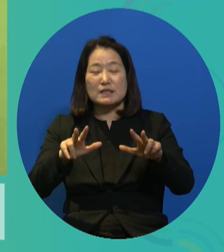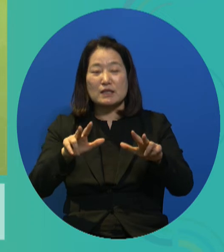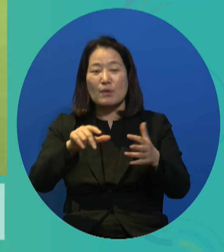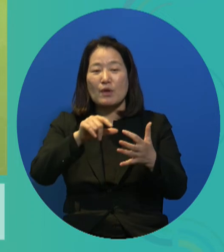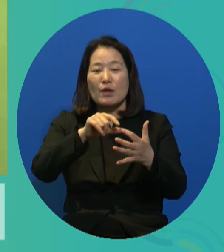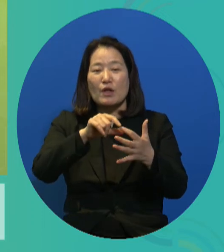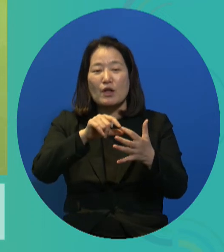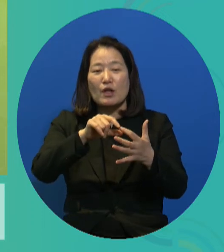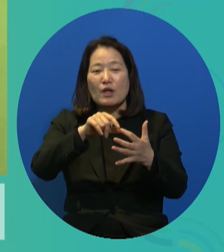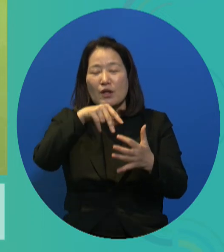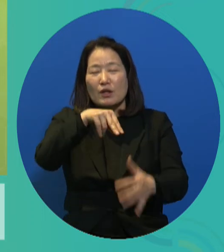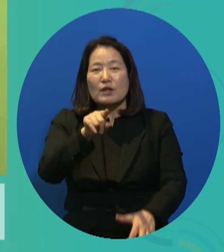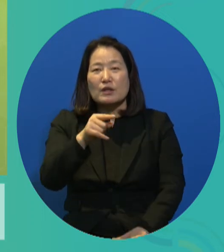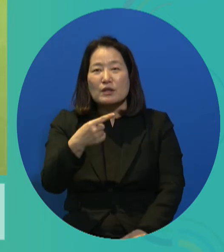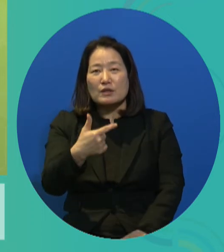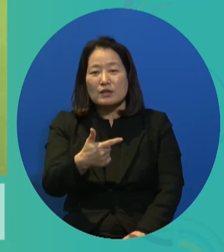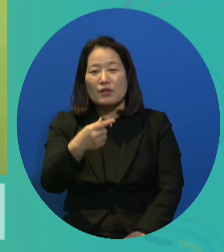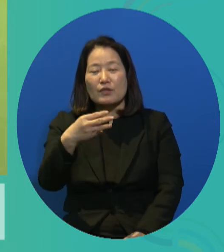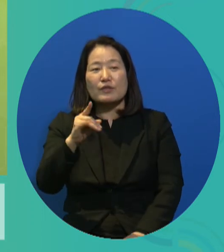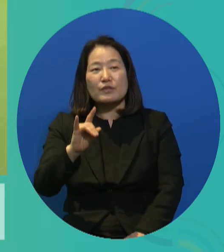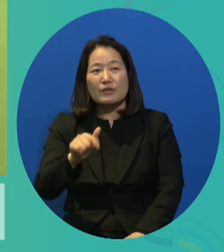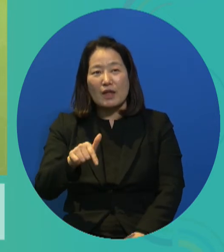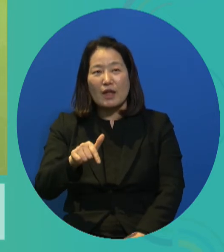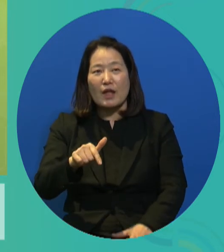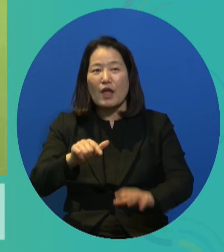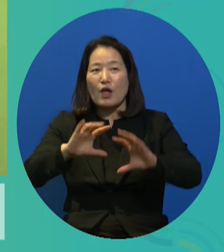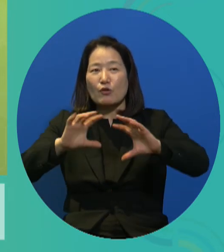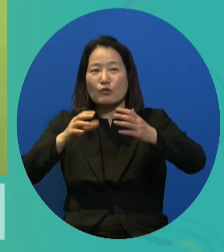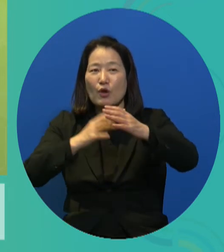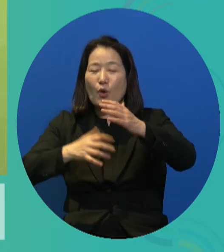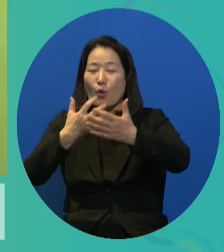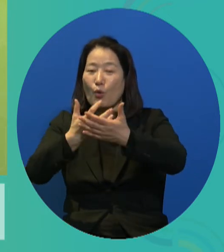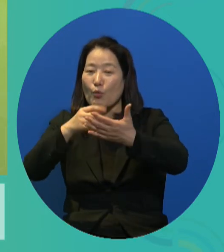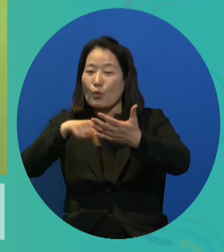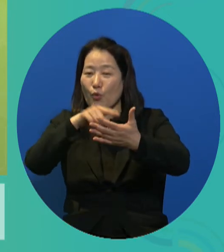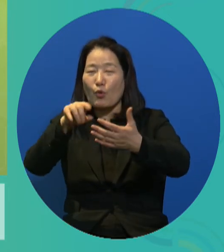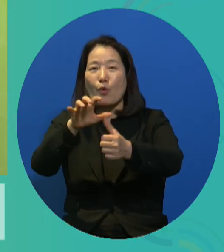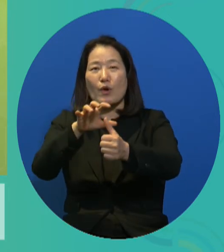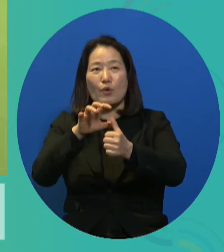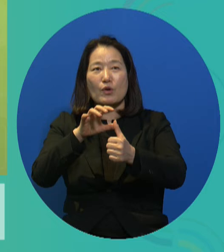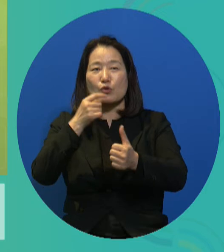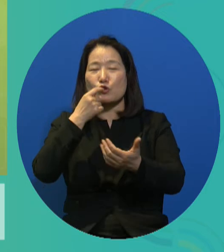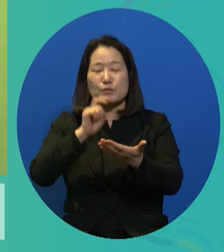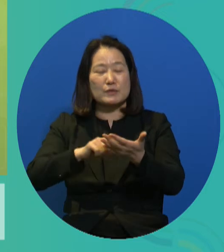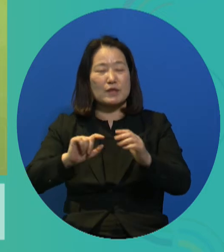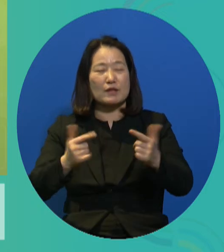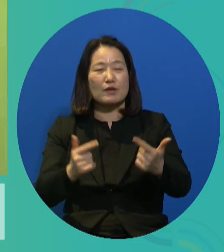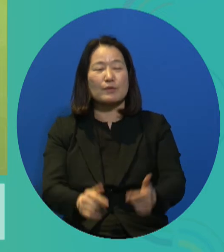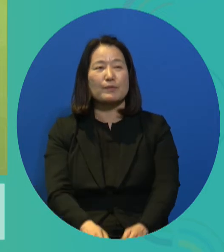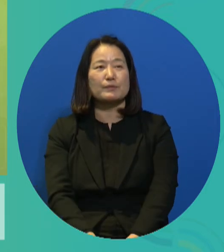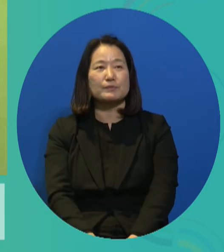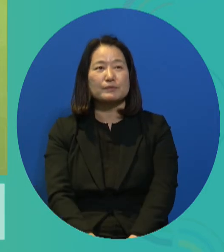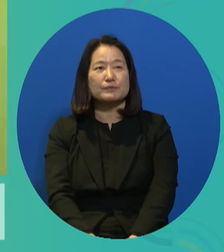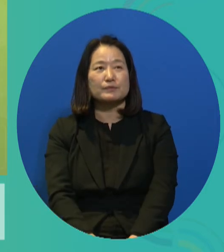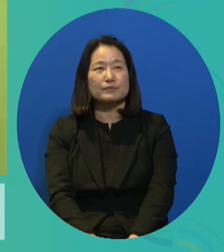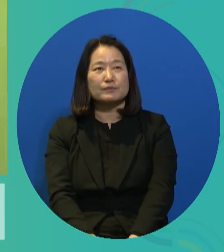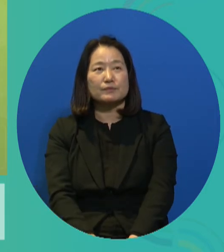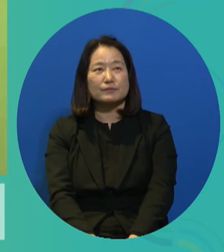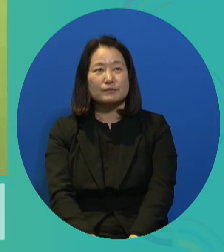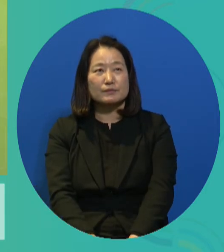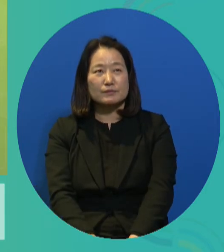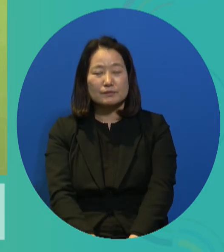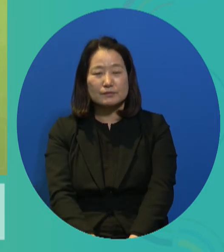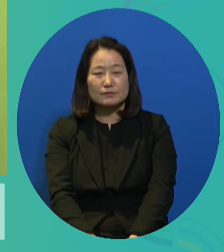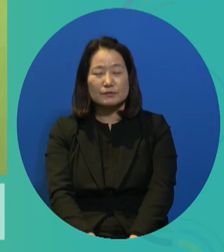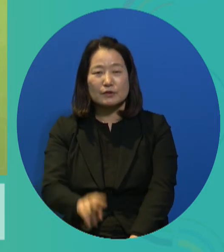are not really being put to use as much as we would like. So we would like to look at some procedures on what we need to do